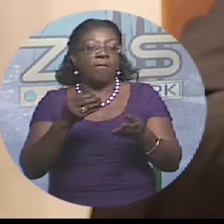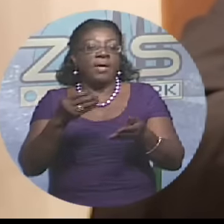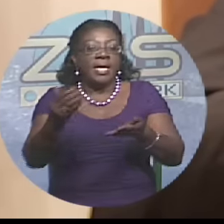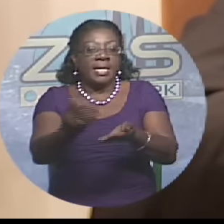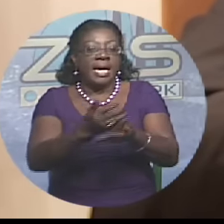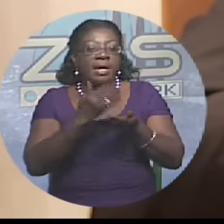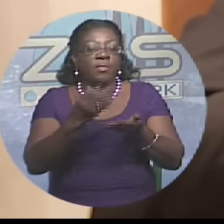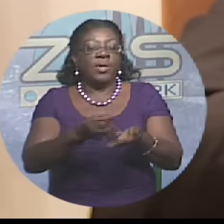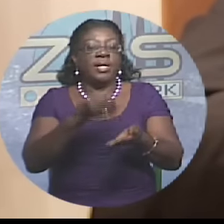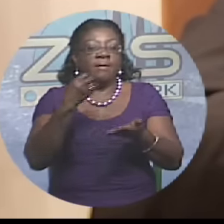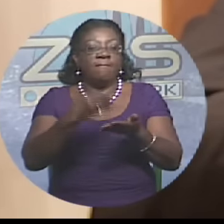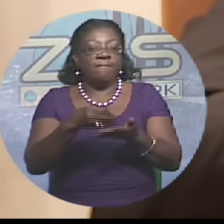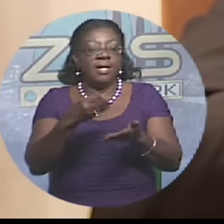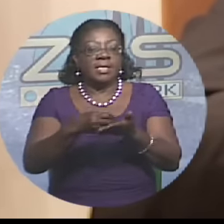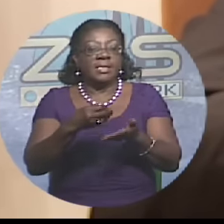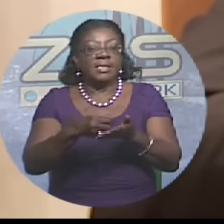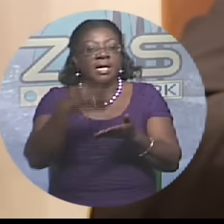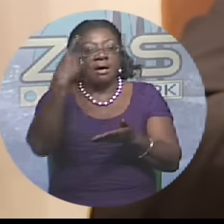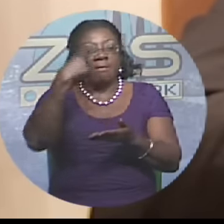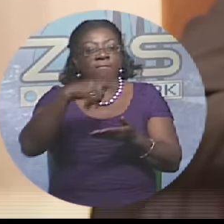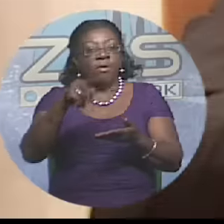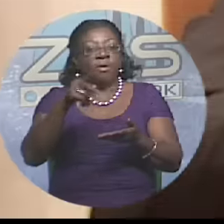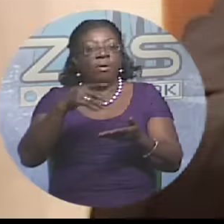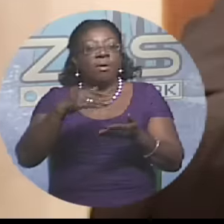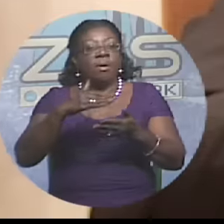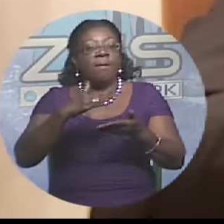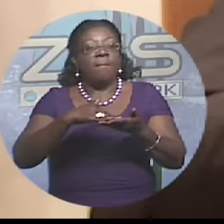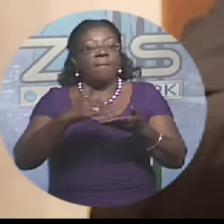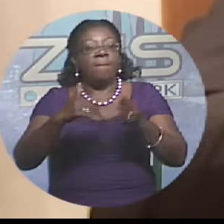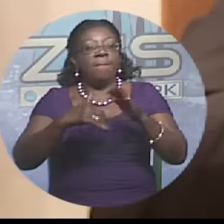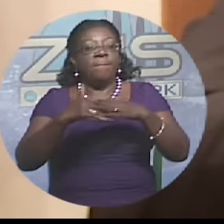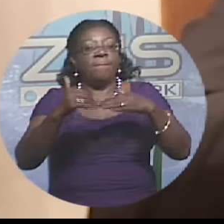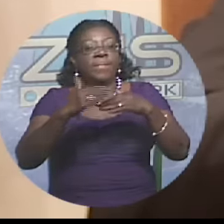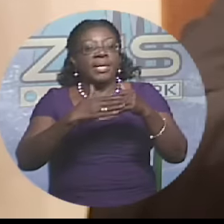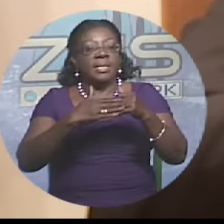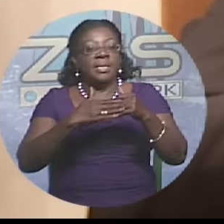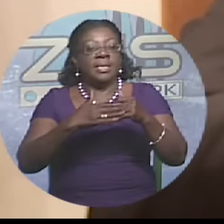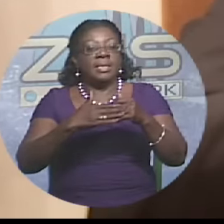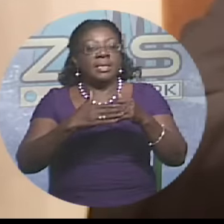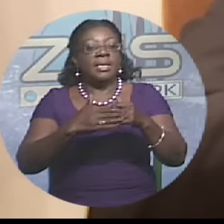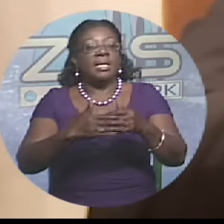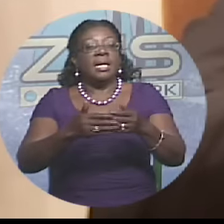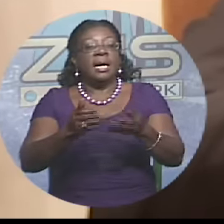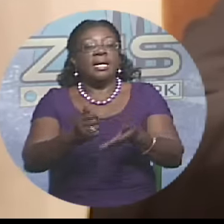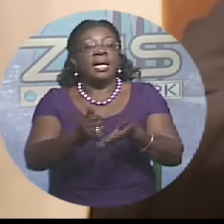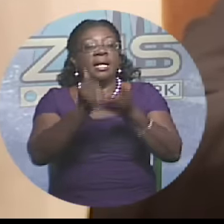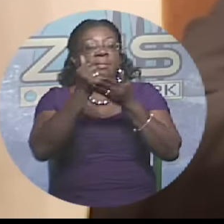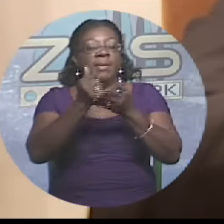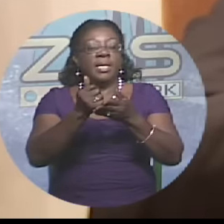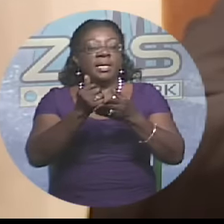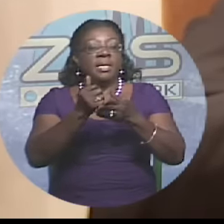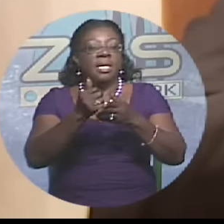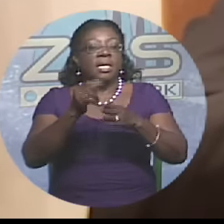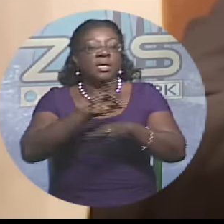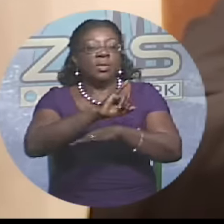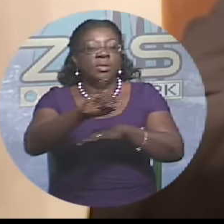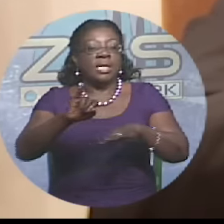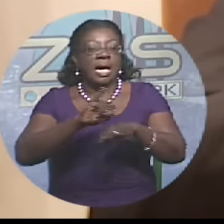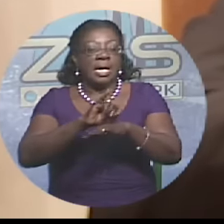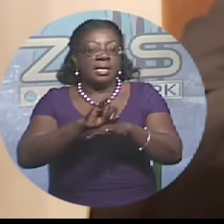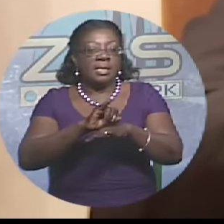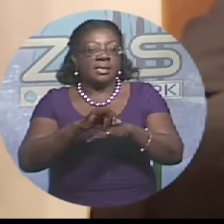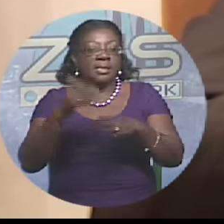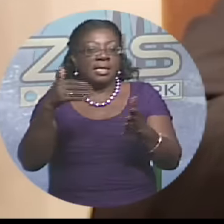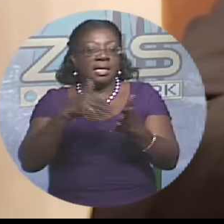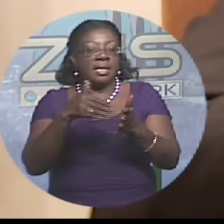fundraising for purposes of remediating the damages